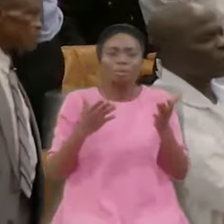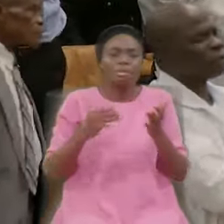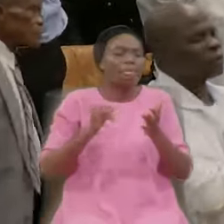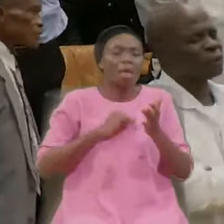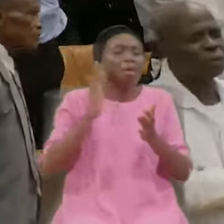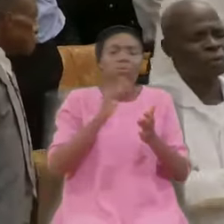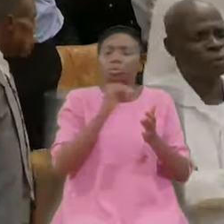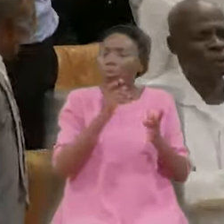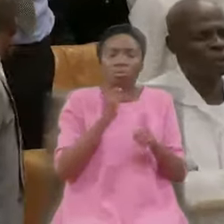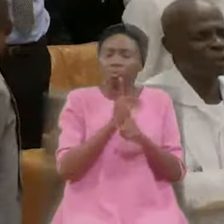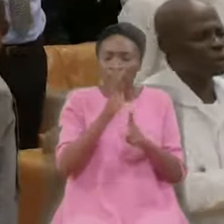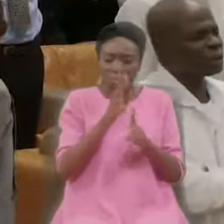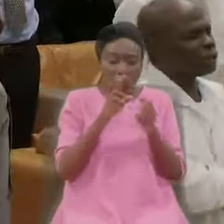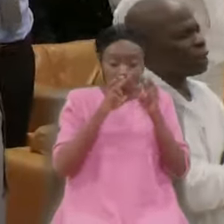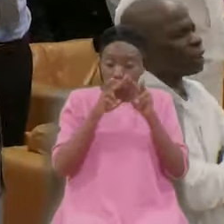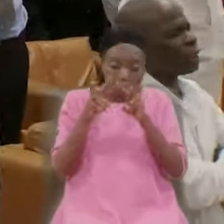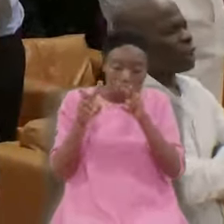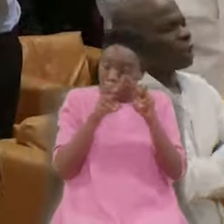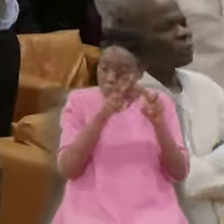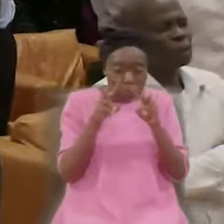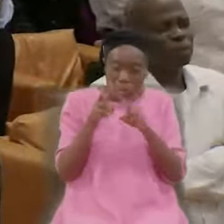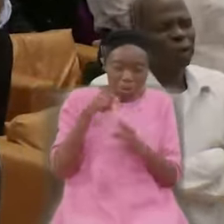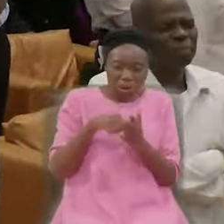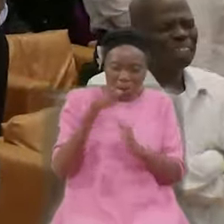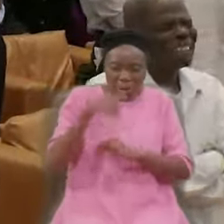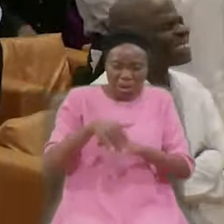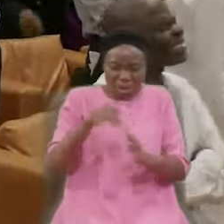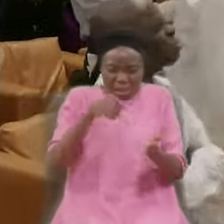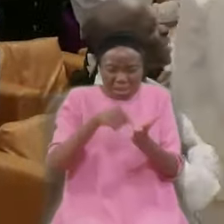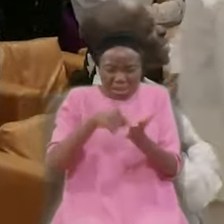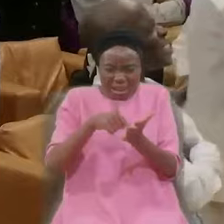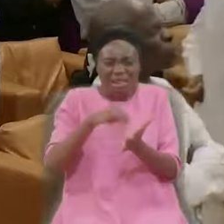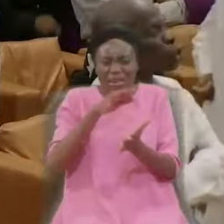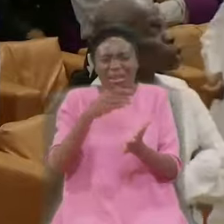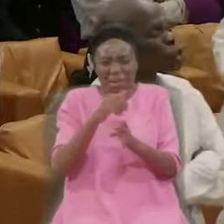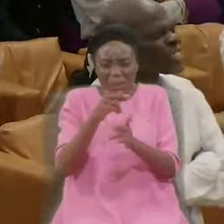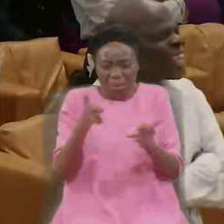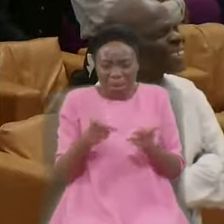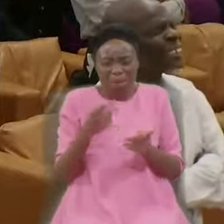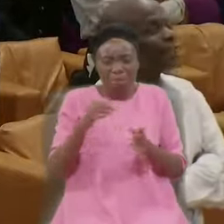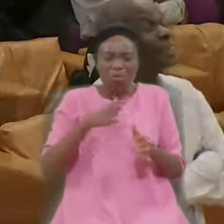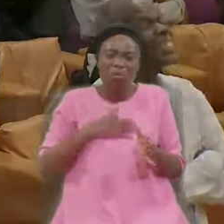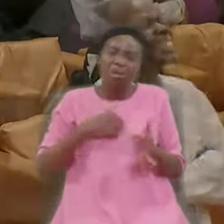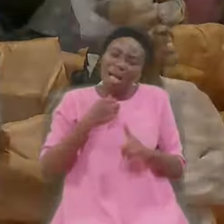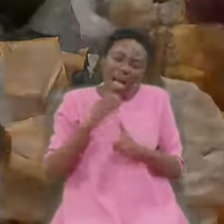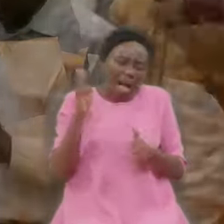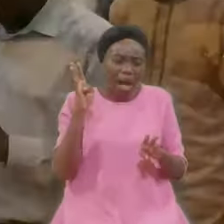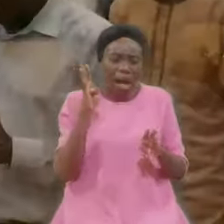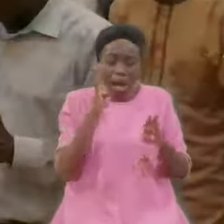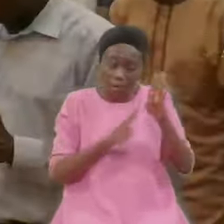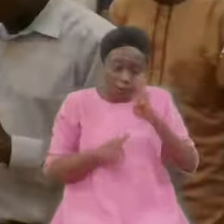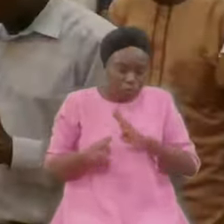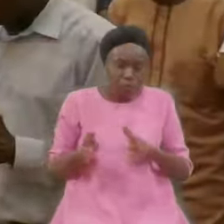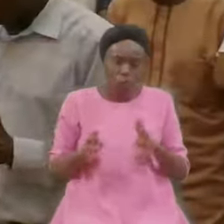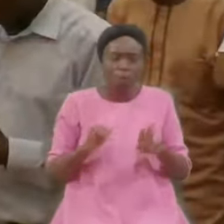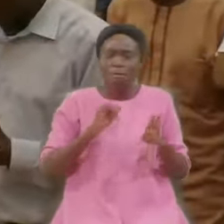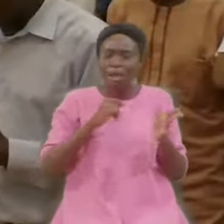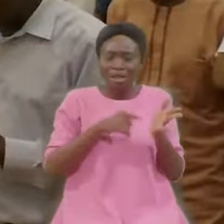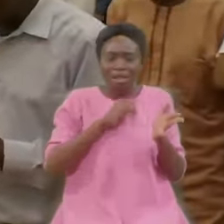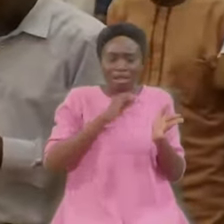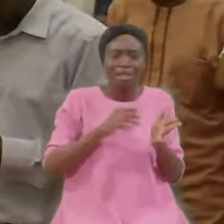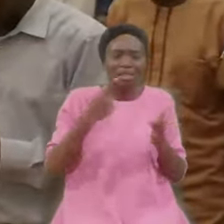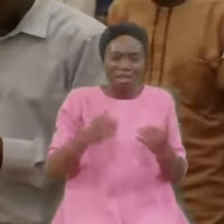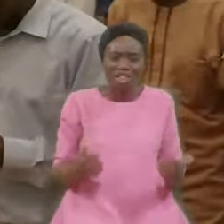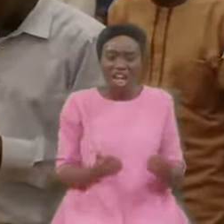an observer tonight. This is the area of my affliction. This is the area of the oppression I go through in my life. This